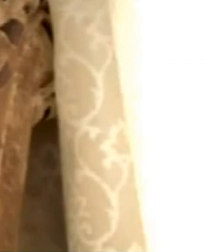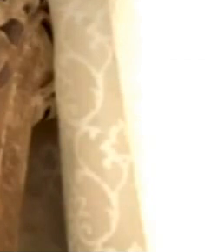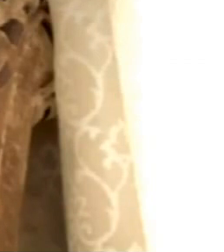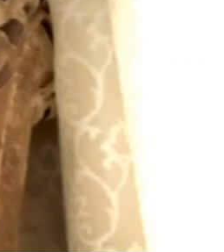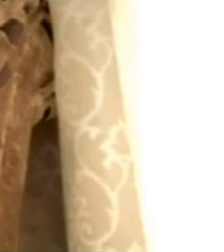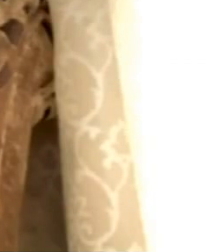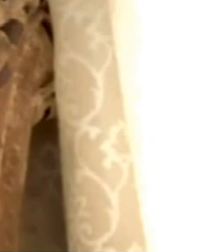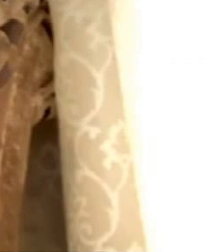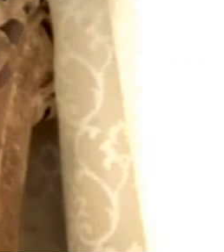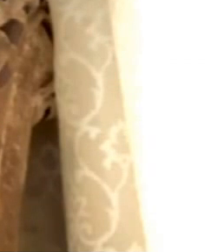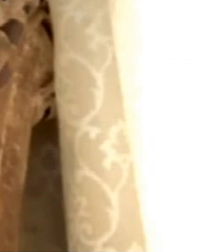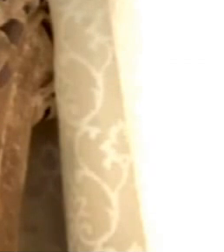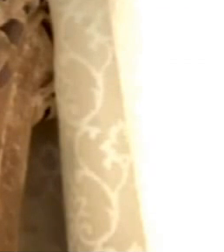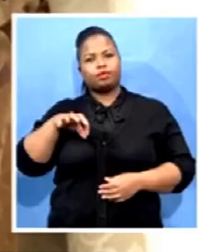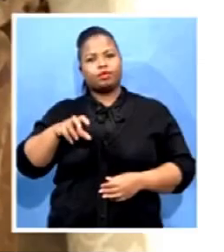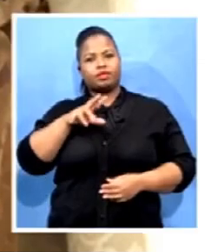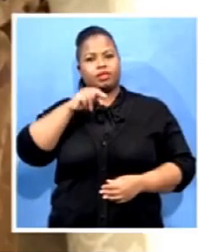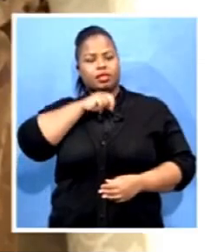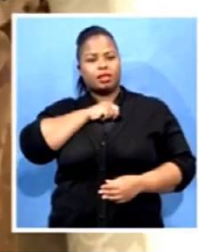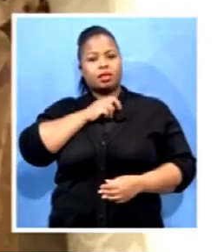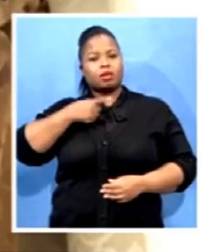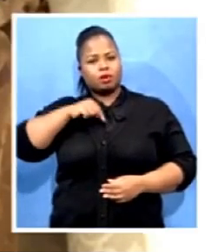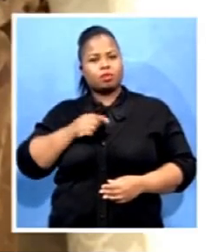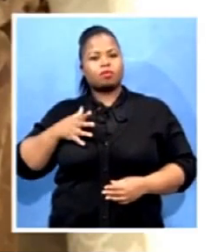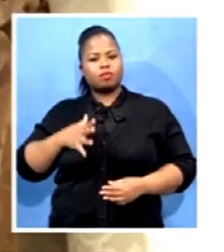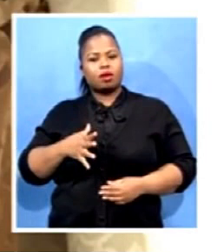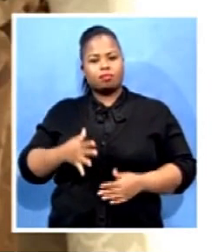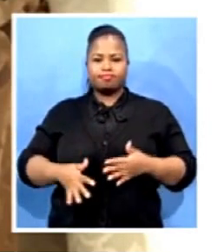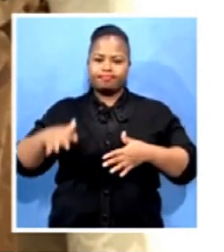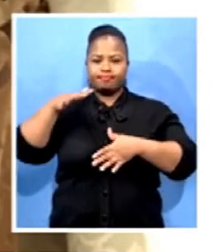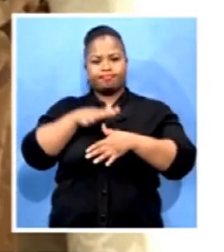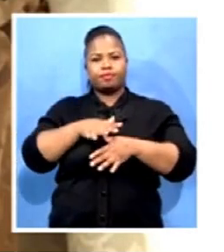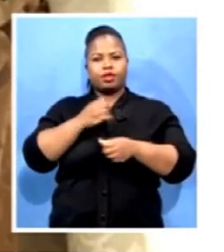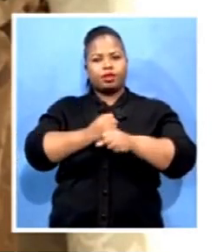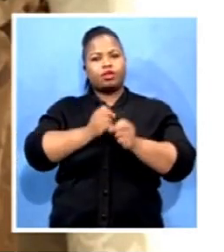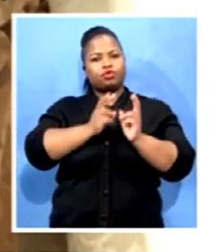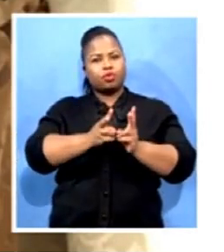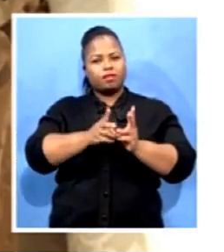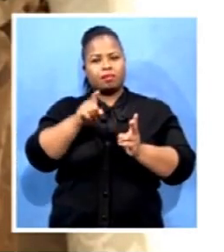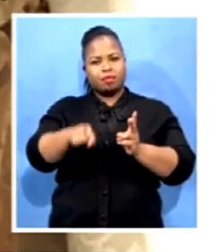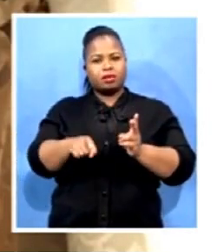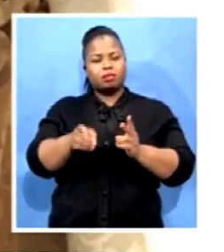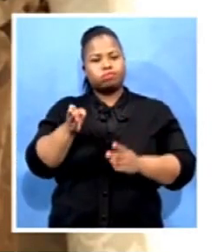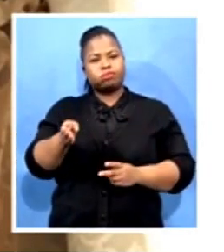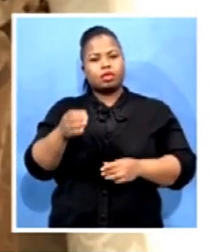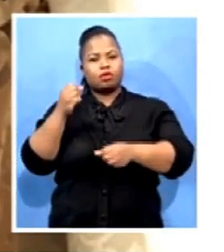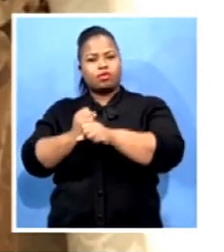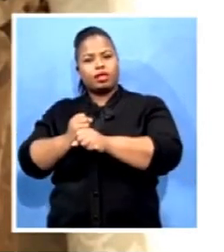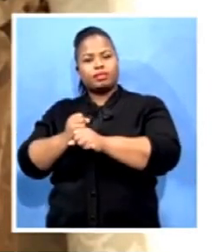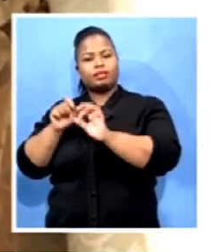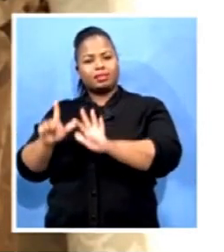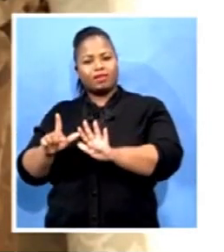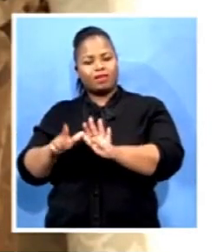that we needed to prioritize grade 12 in particular and grade 7 so that it also gives us the